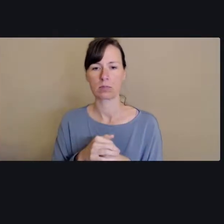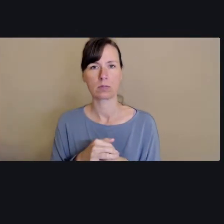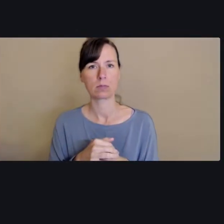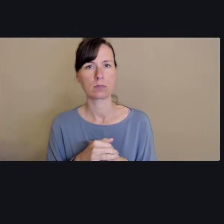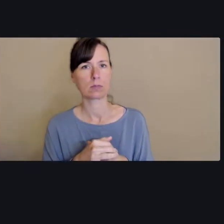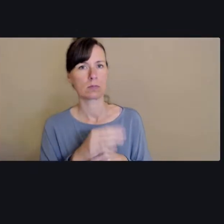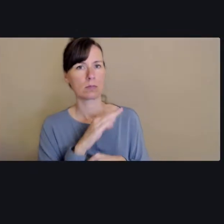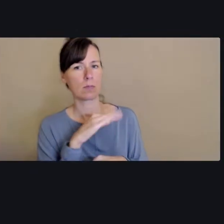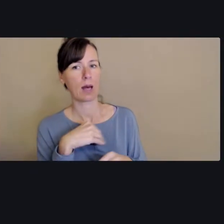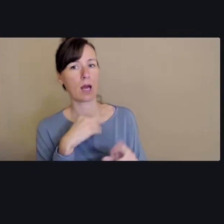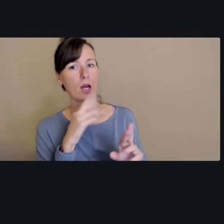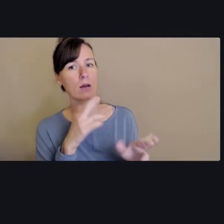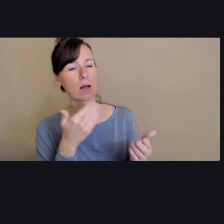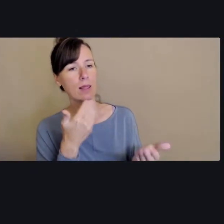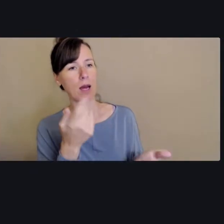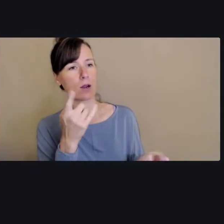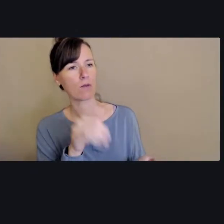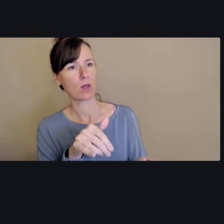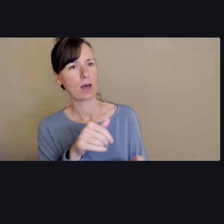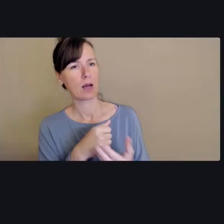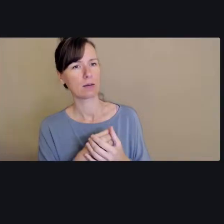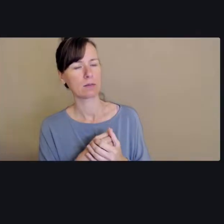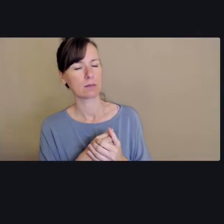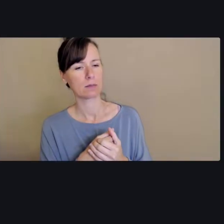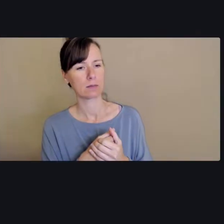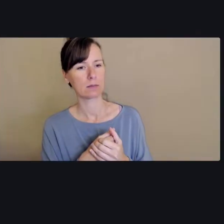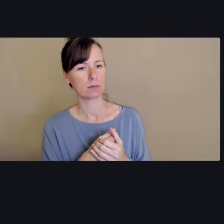Thank you for that. So,